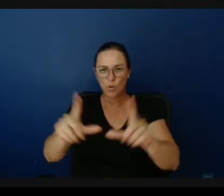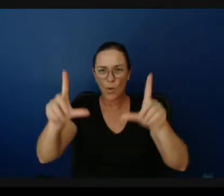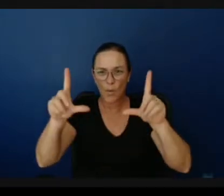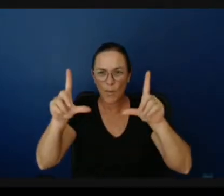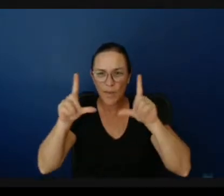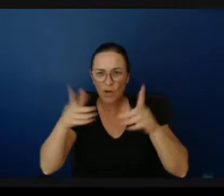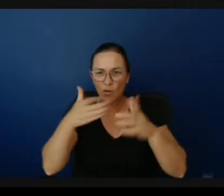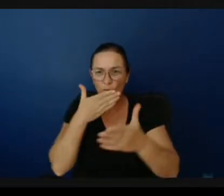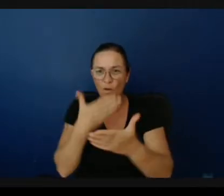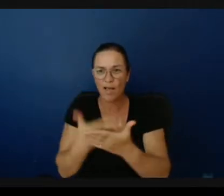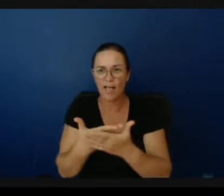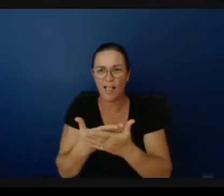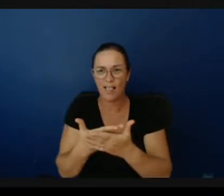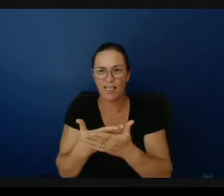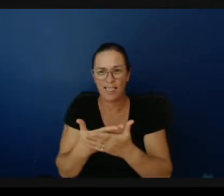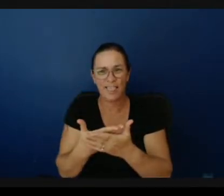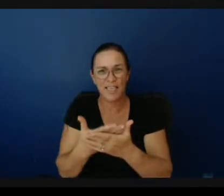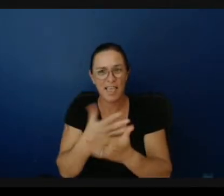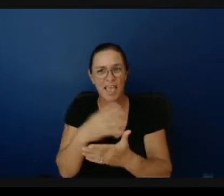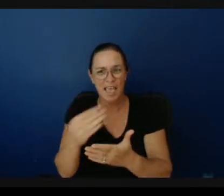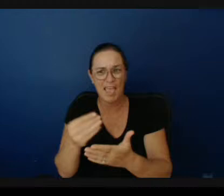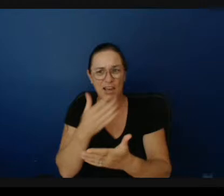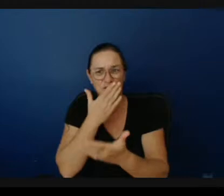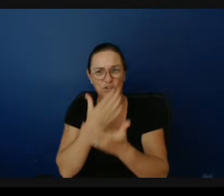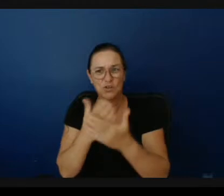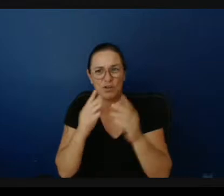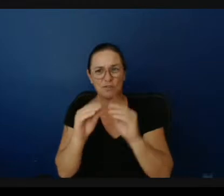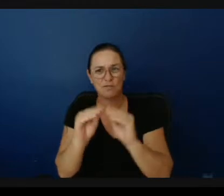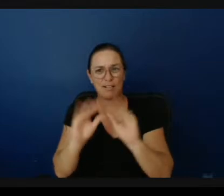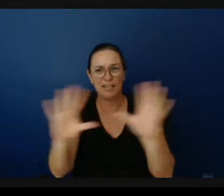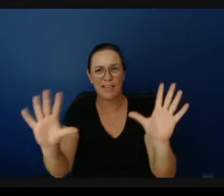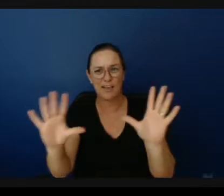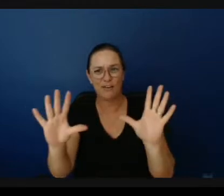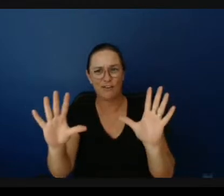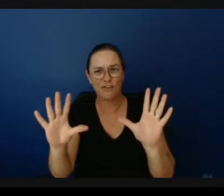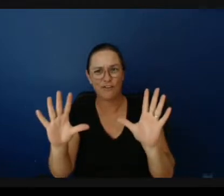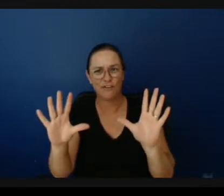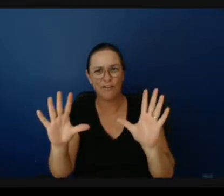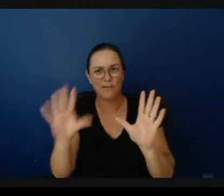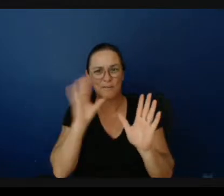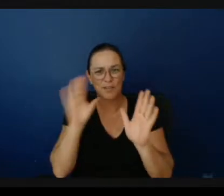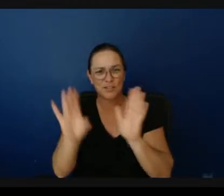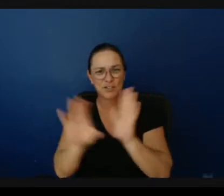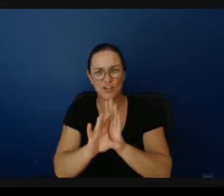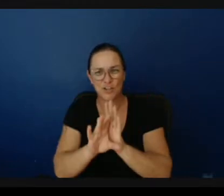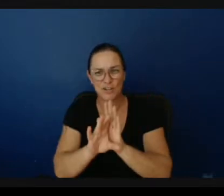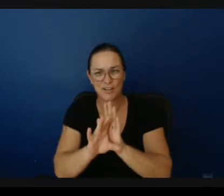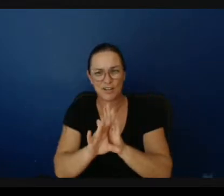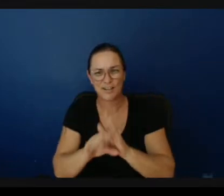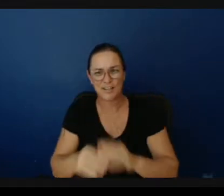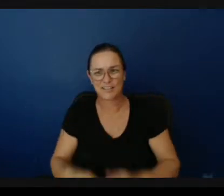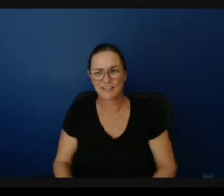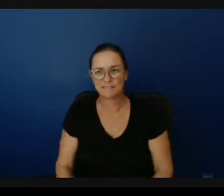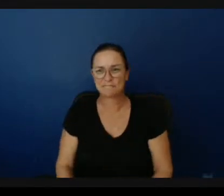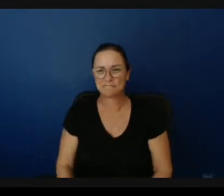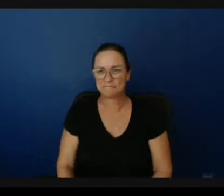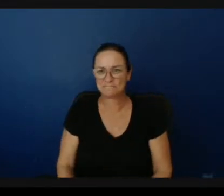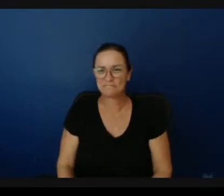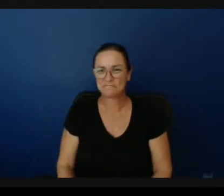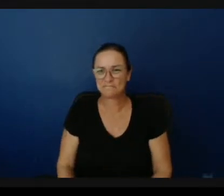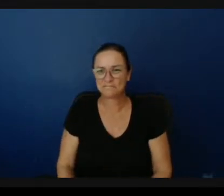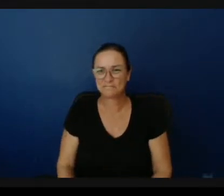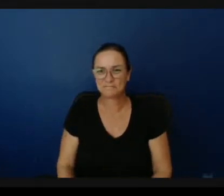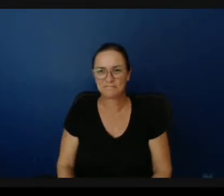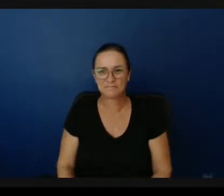and it's a good clear shot. I mean, stable. Yeah, it's moving around. It's not